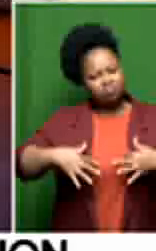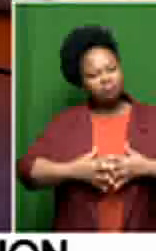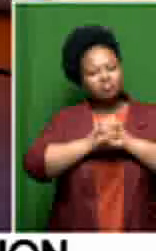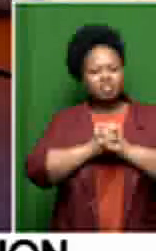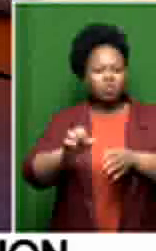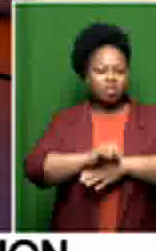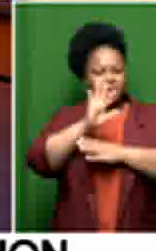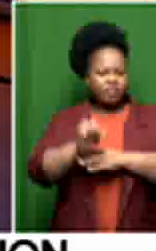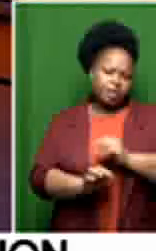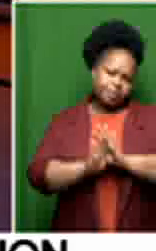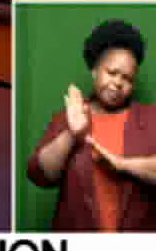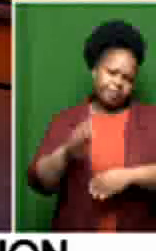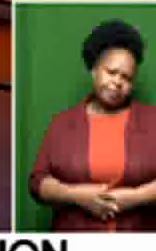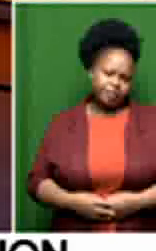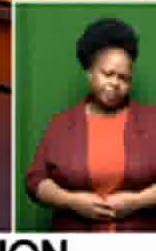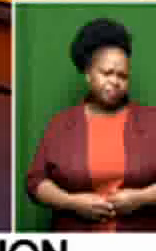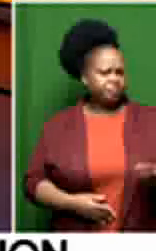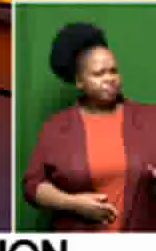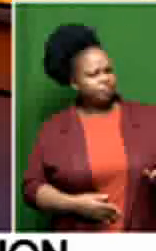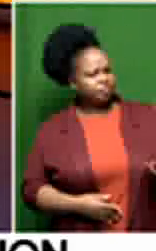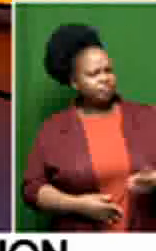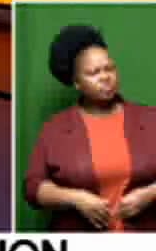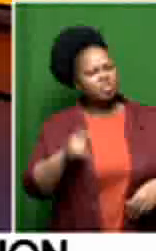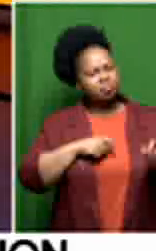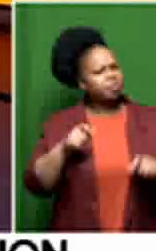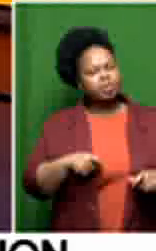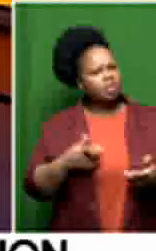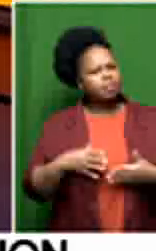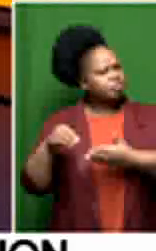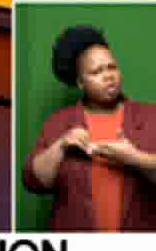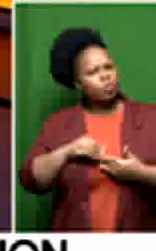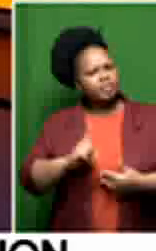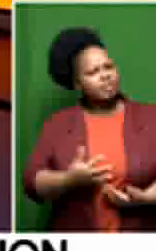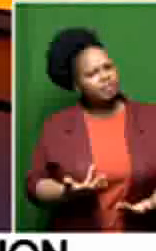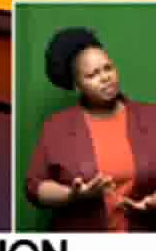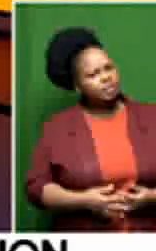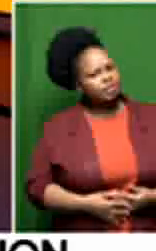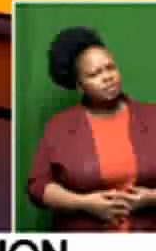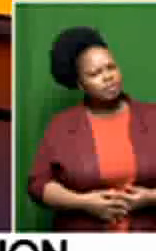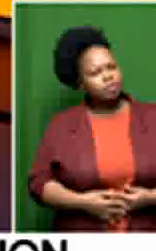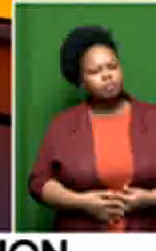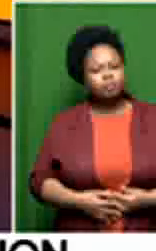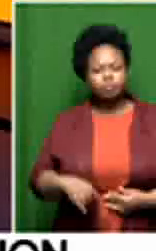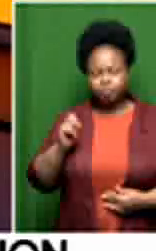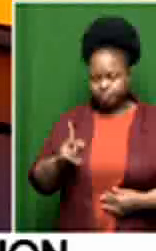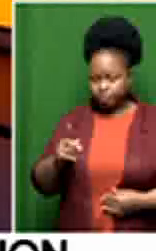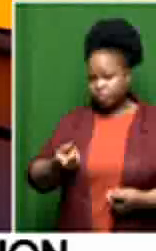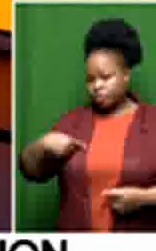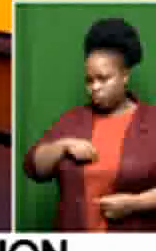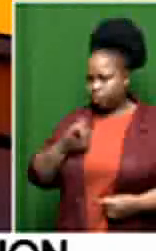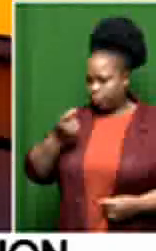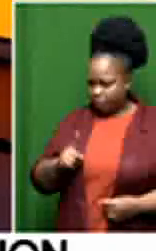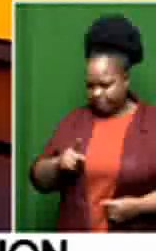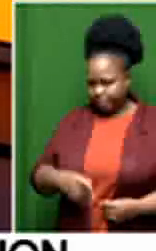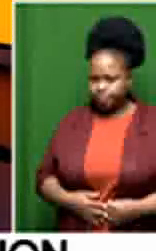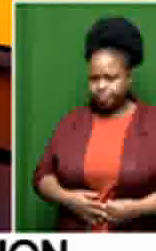and Africa at large. So what is it that they need to bring to the table then? So what we'll be doing when it